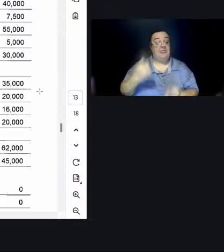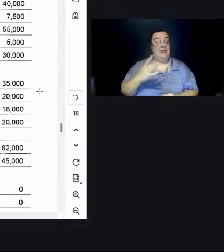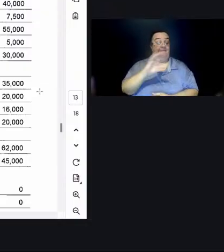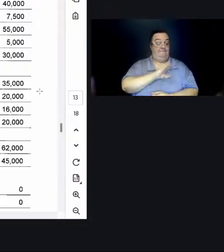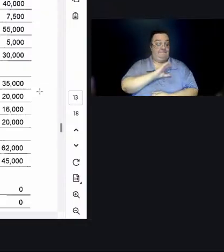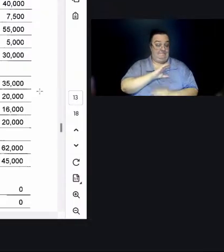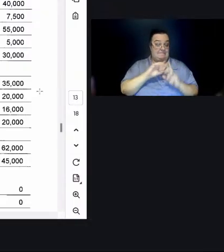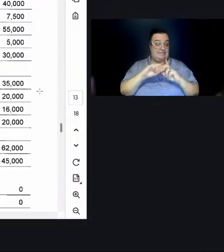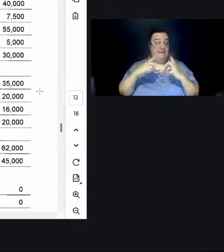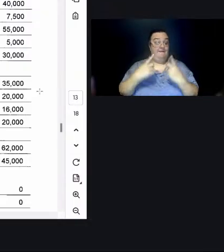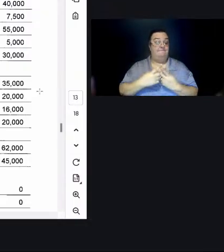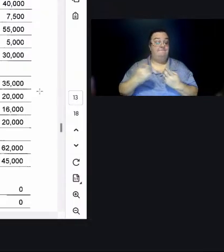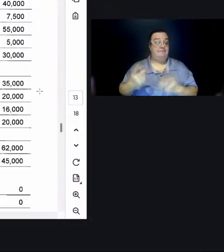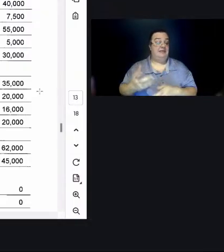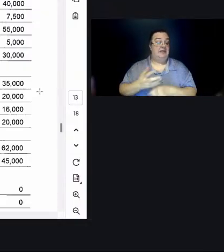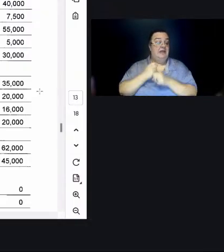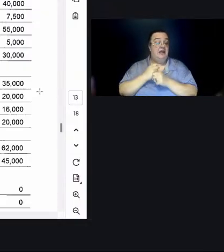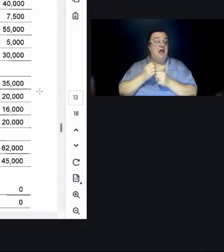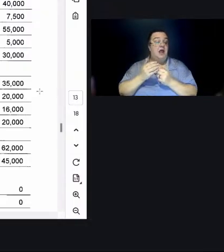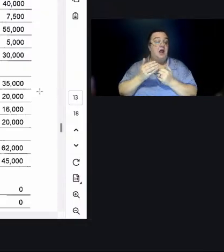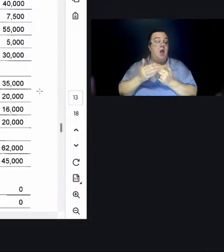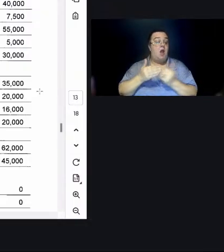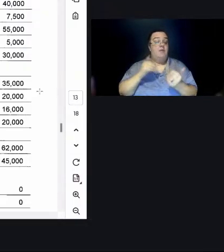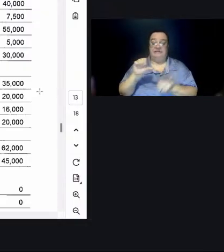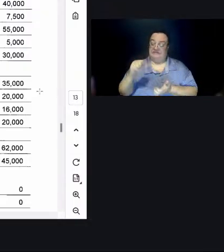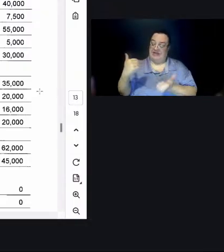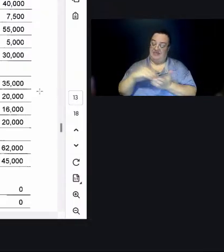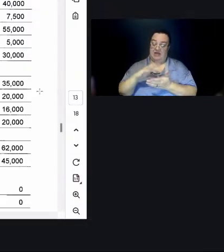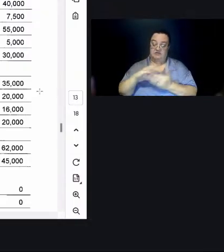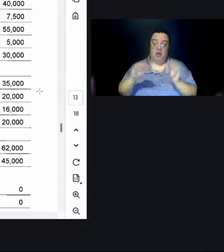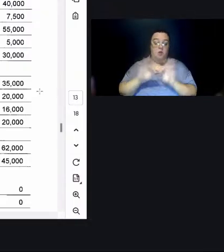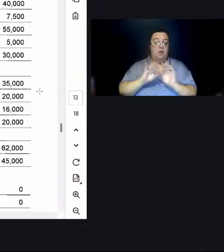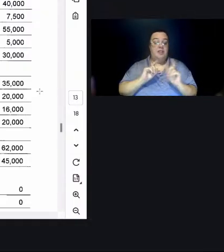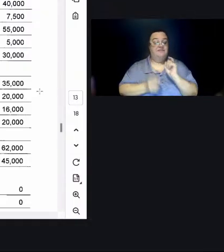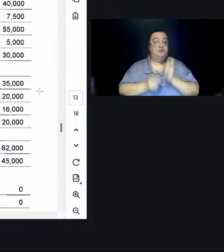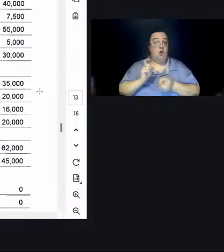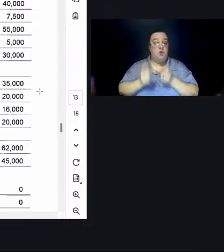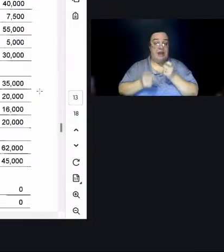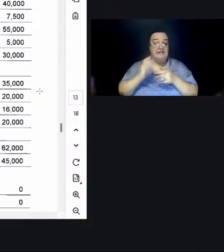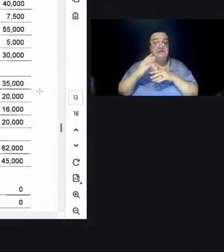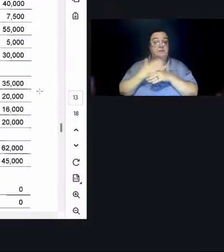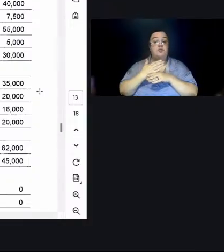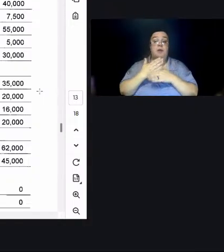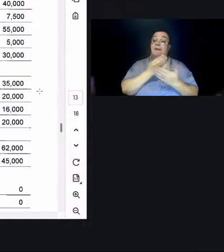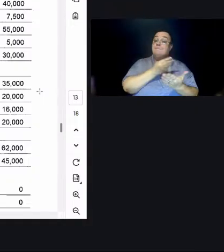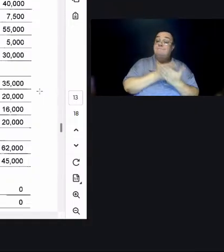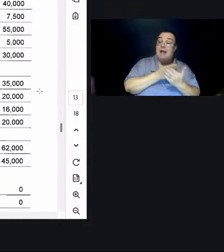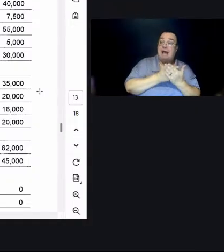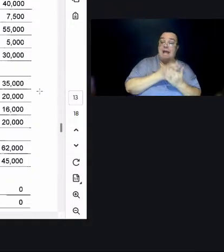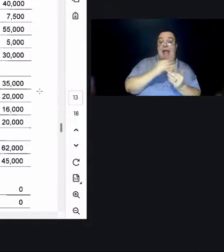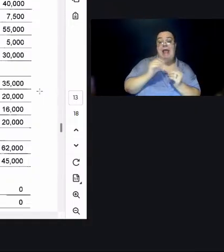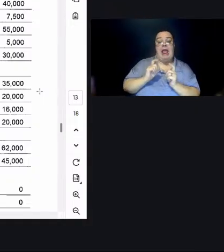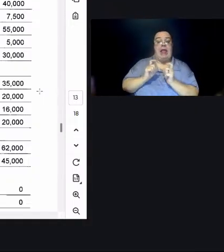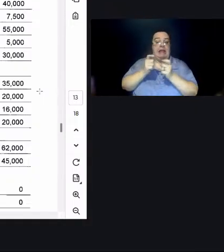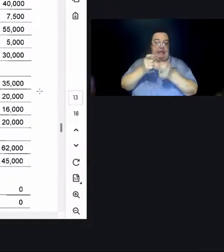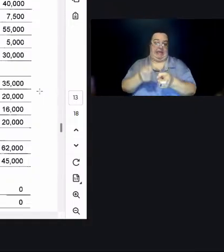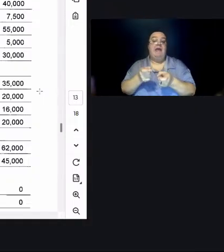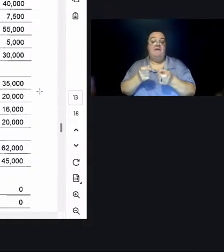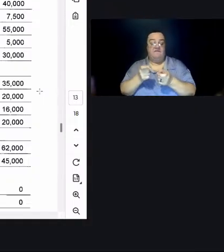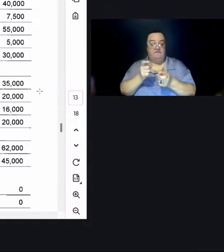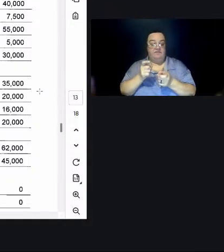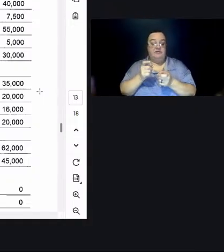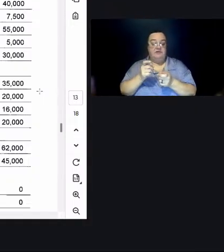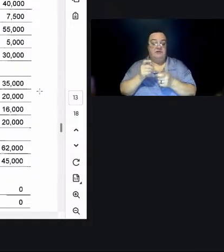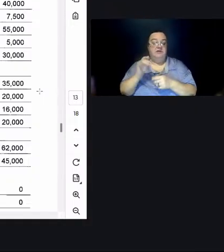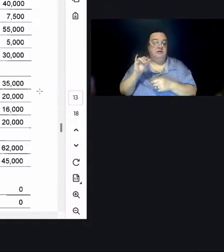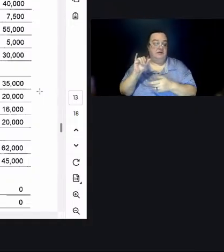has acquired nearly $10,000 in donations between monetary and gift donations at no cost